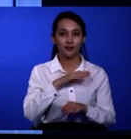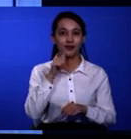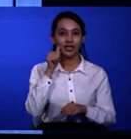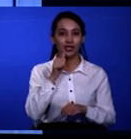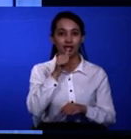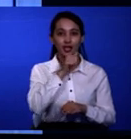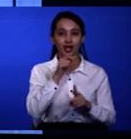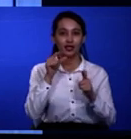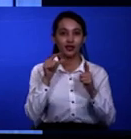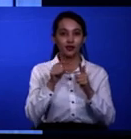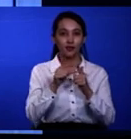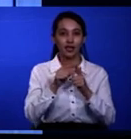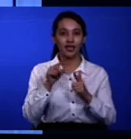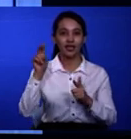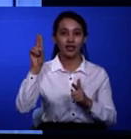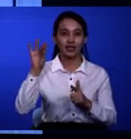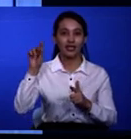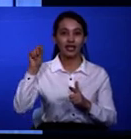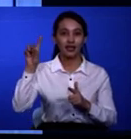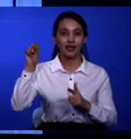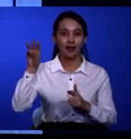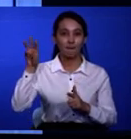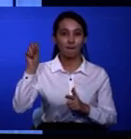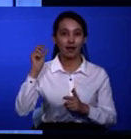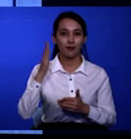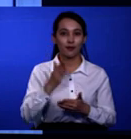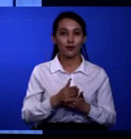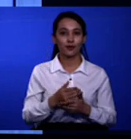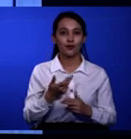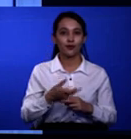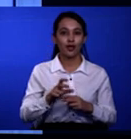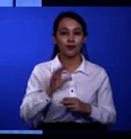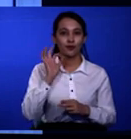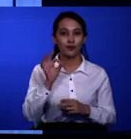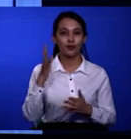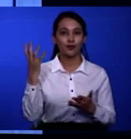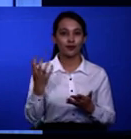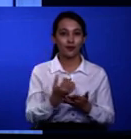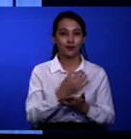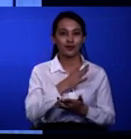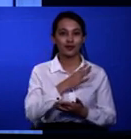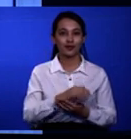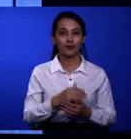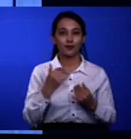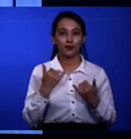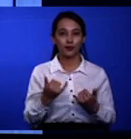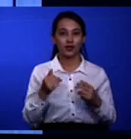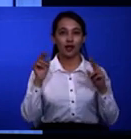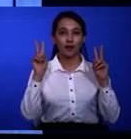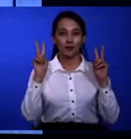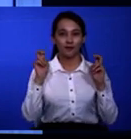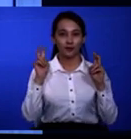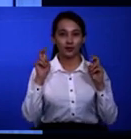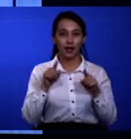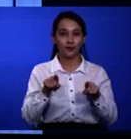yashiringan so'zimiz diagramma. Juda ham to'g'ri topibsiz. Bugungi mavzumiz